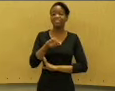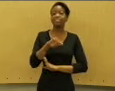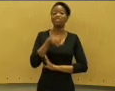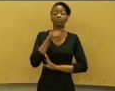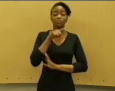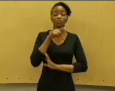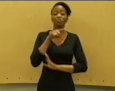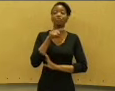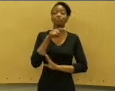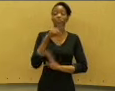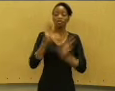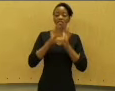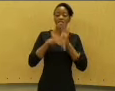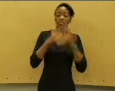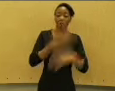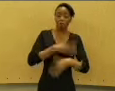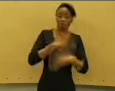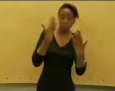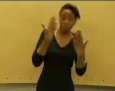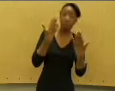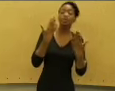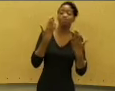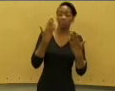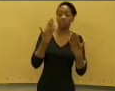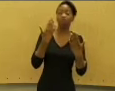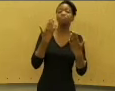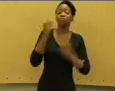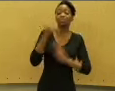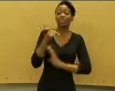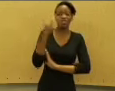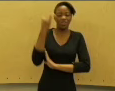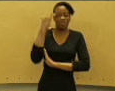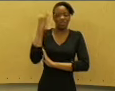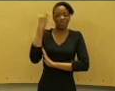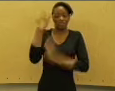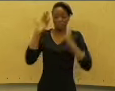person, and do you know what your circle looks like,